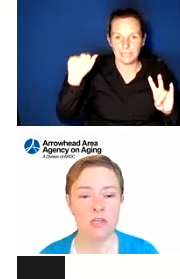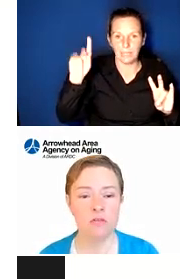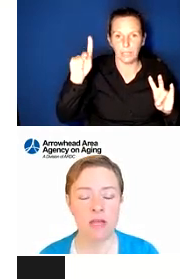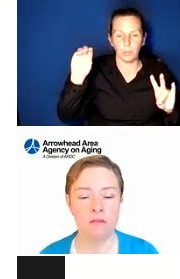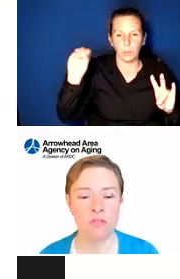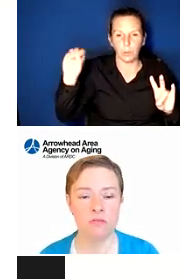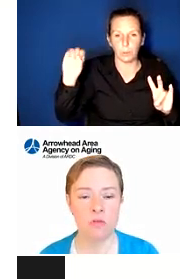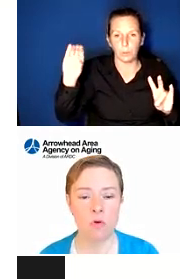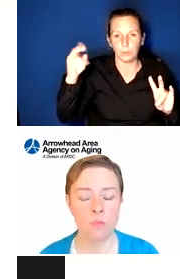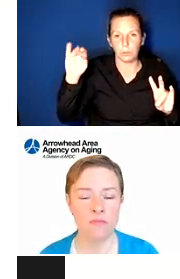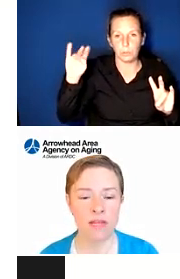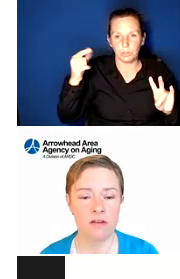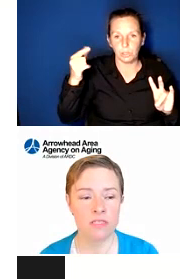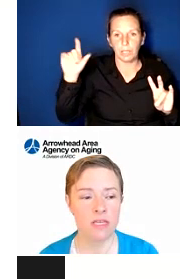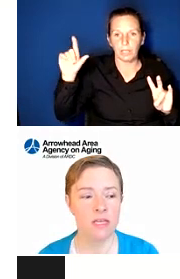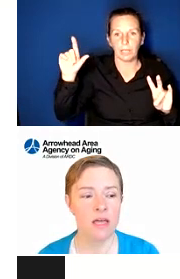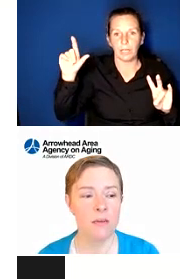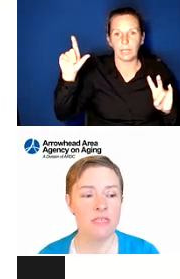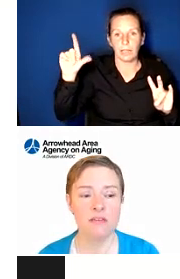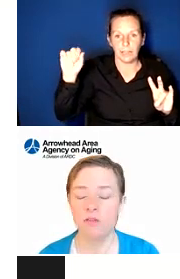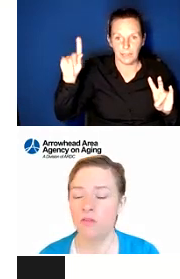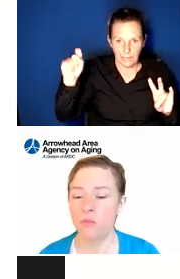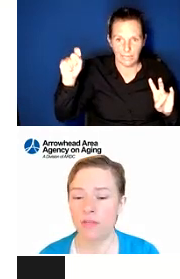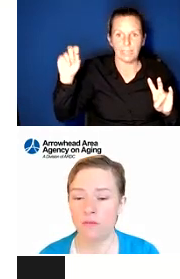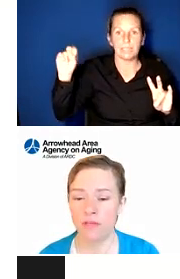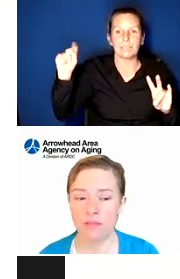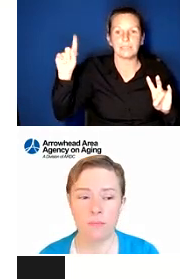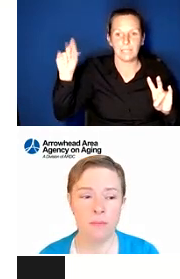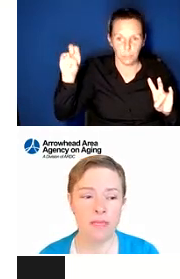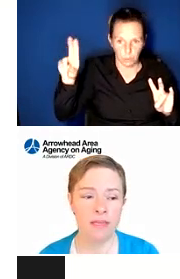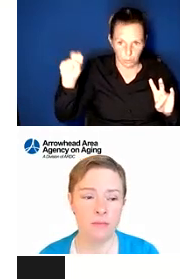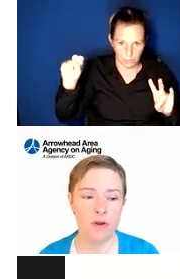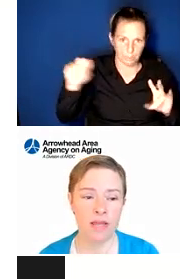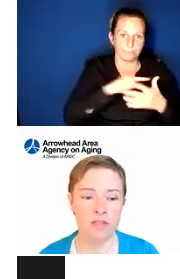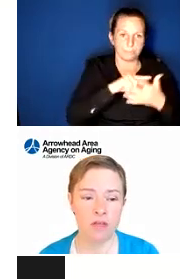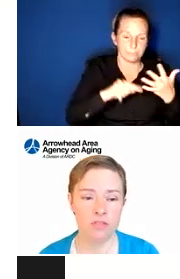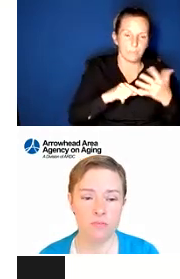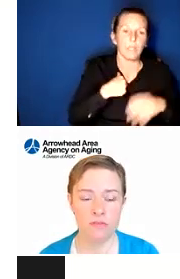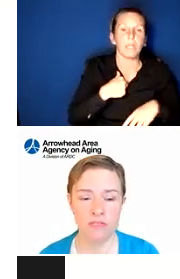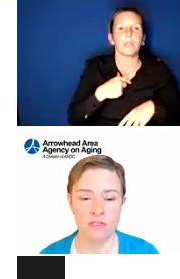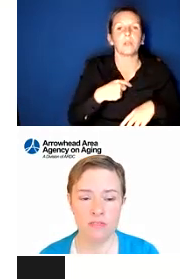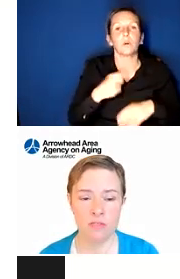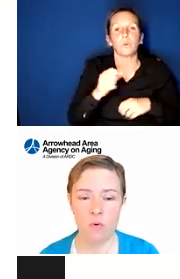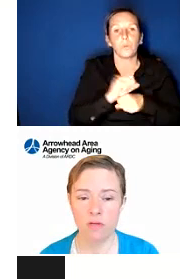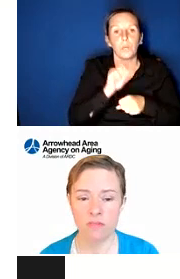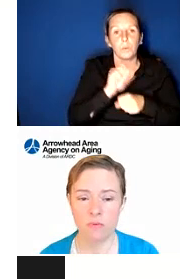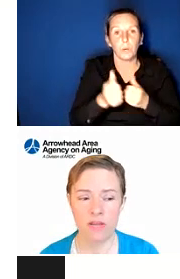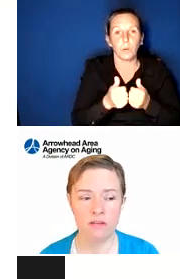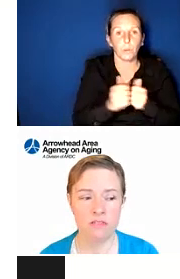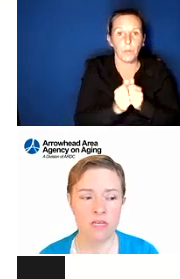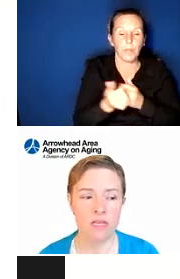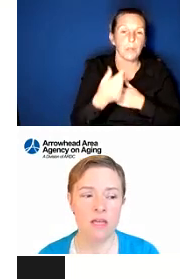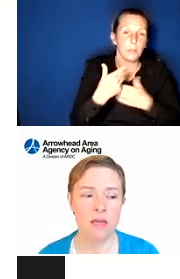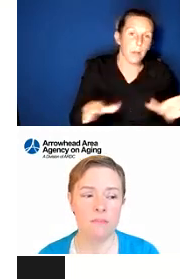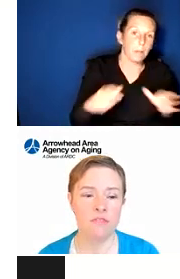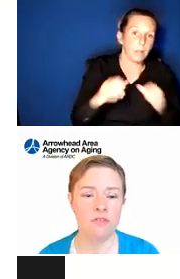assistance year-round to local providers. This includes working with public and private long-term services and support